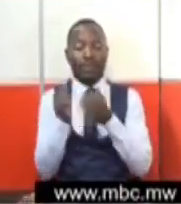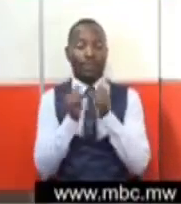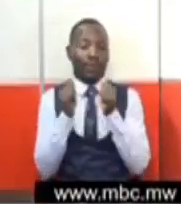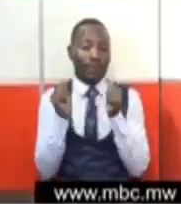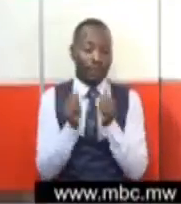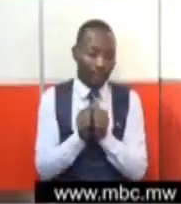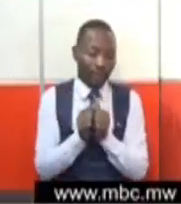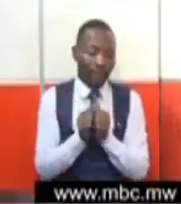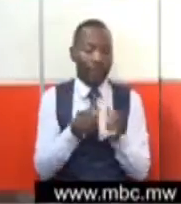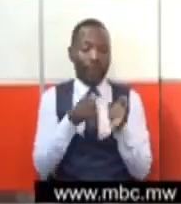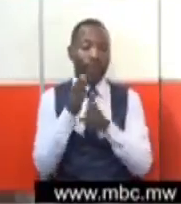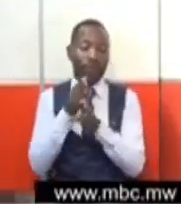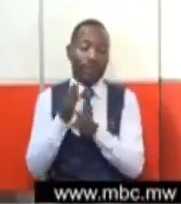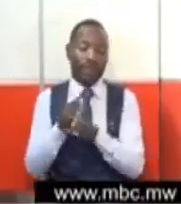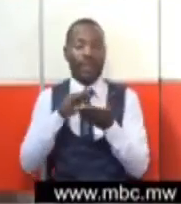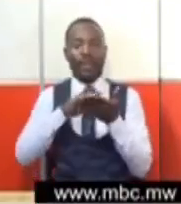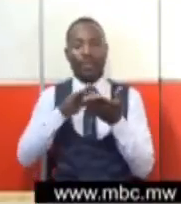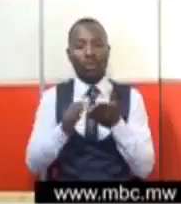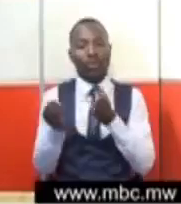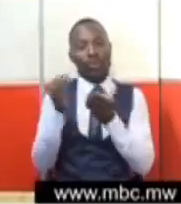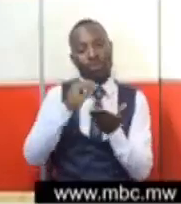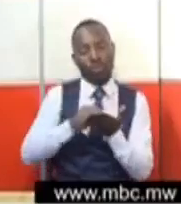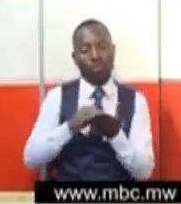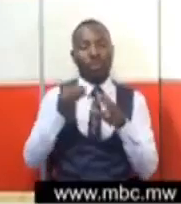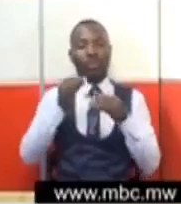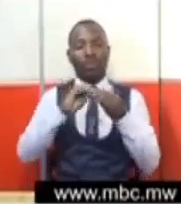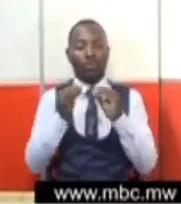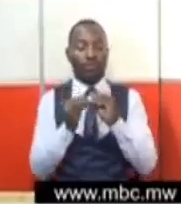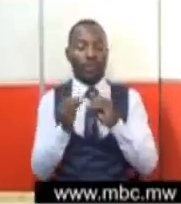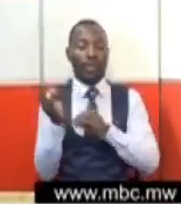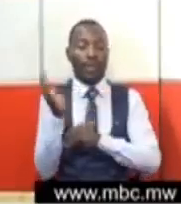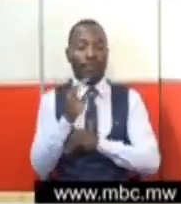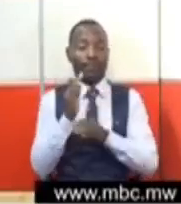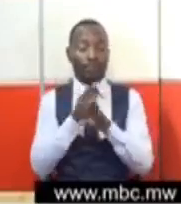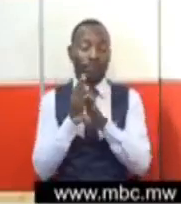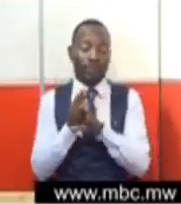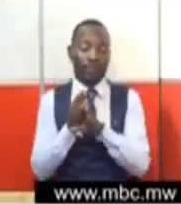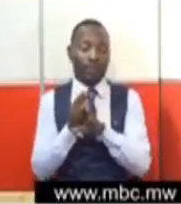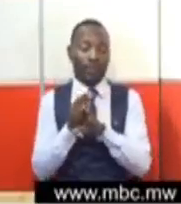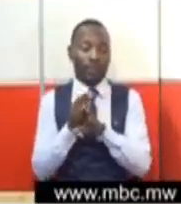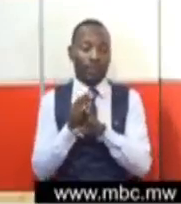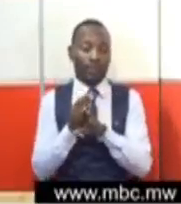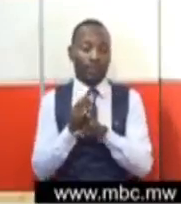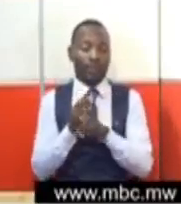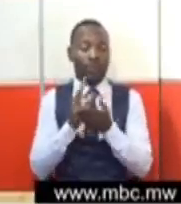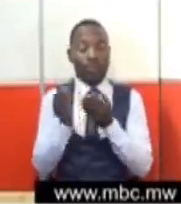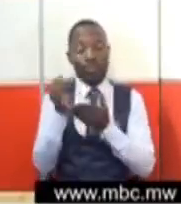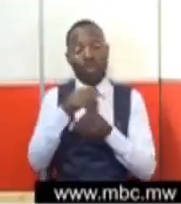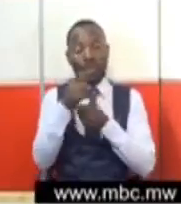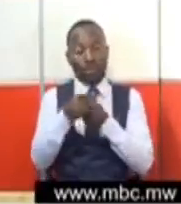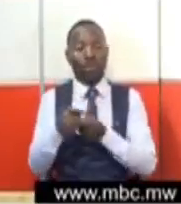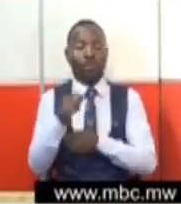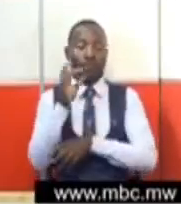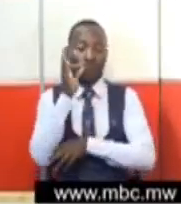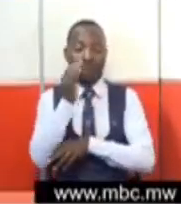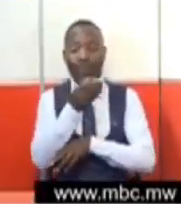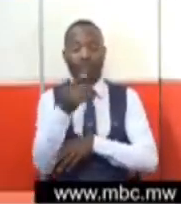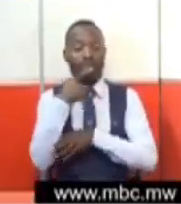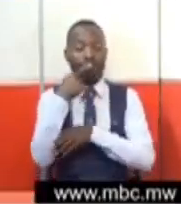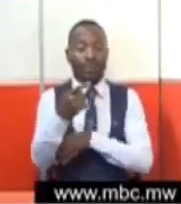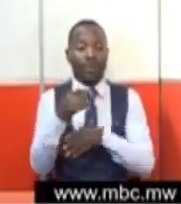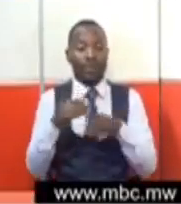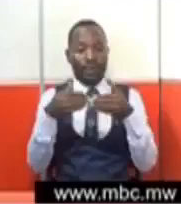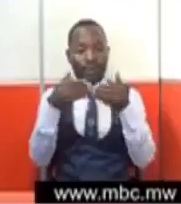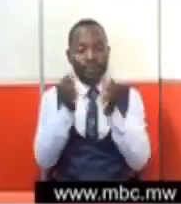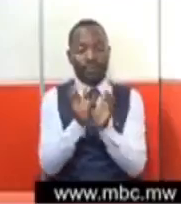impacted all sectors of the economy, including generating foreign exchange through increased tobacco farming, among others. Malawi Congress